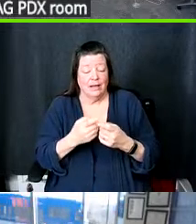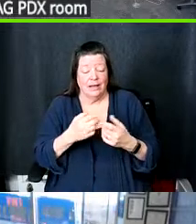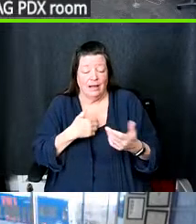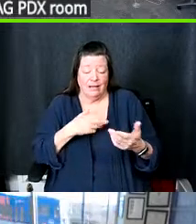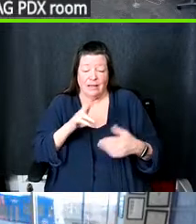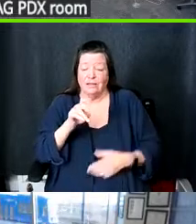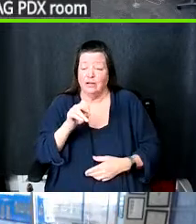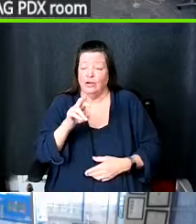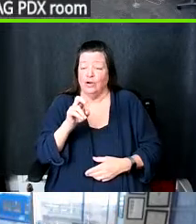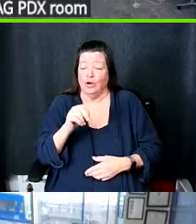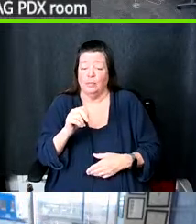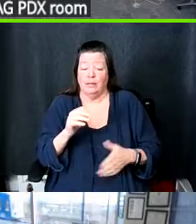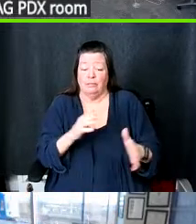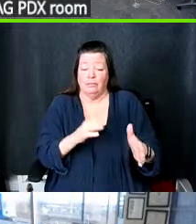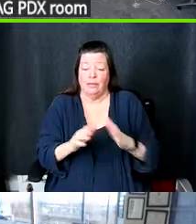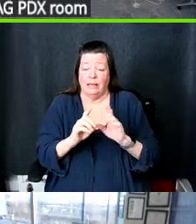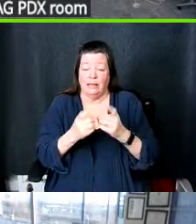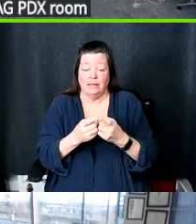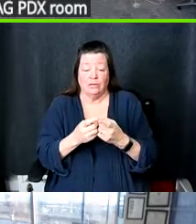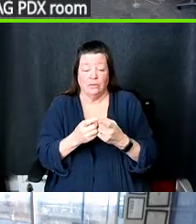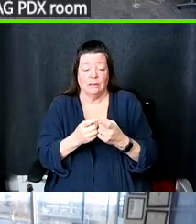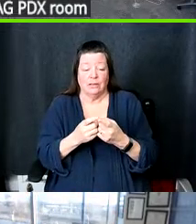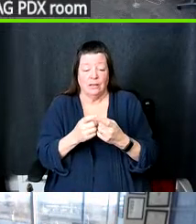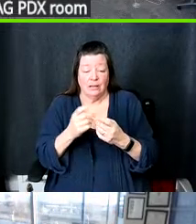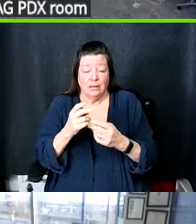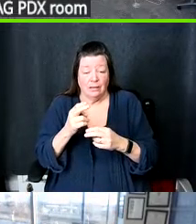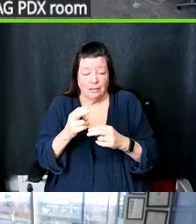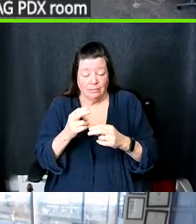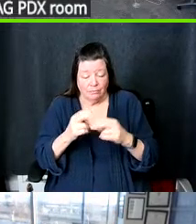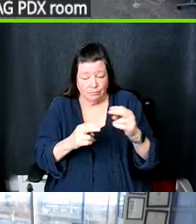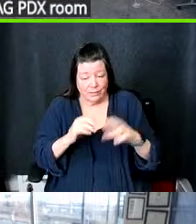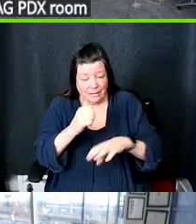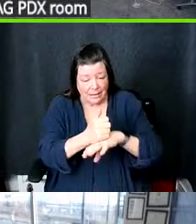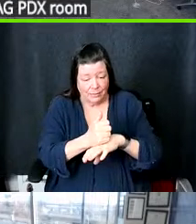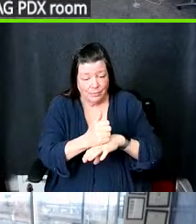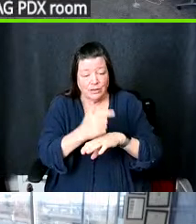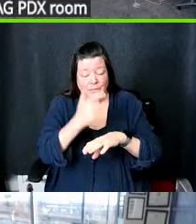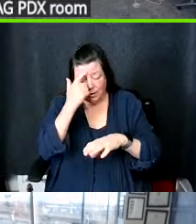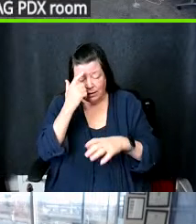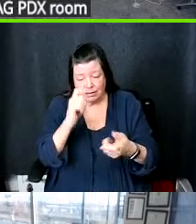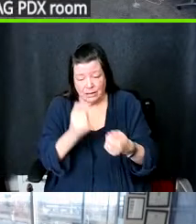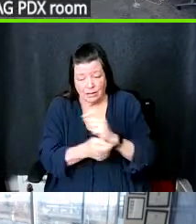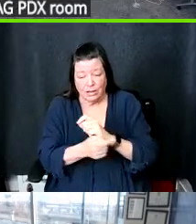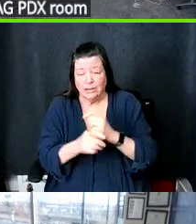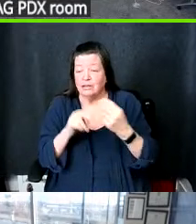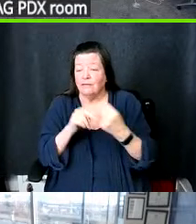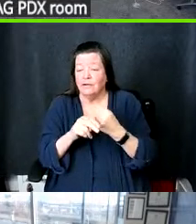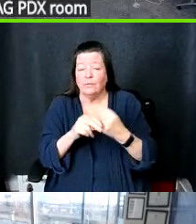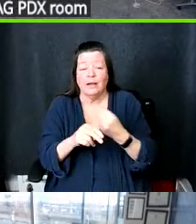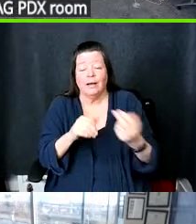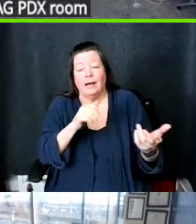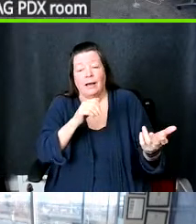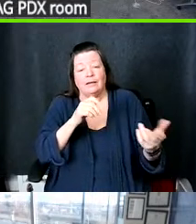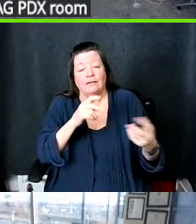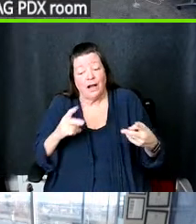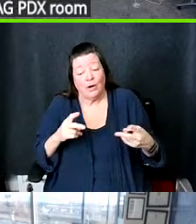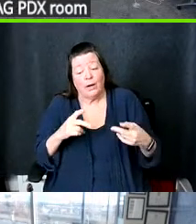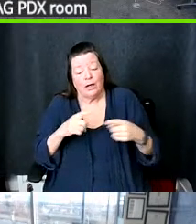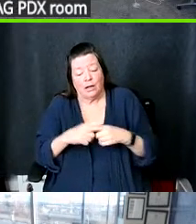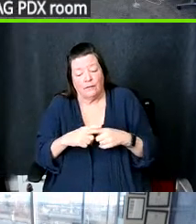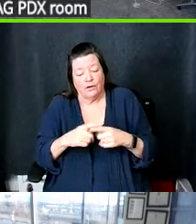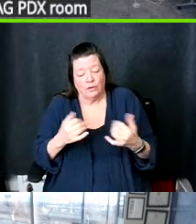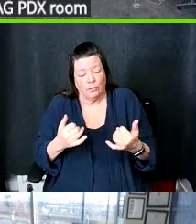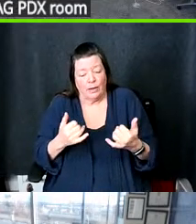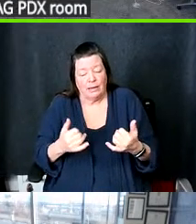district built around the changes because of the freeway. Very controversial, that one. I don't know if it's going to be as controversial up here, because